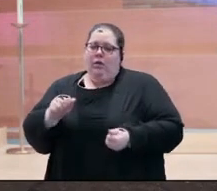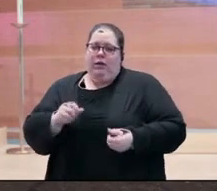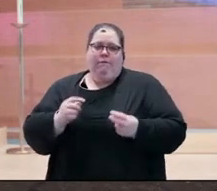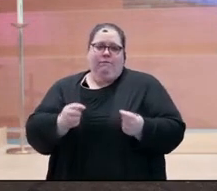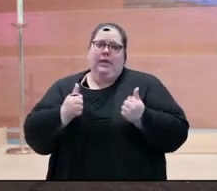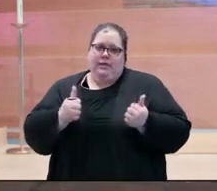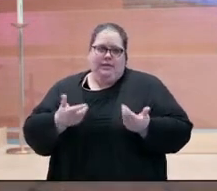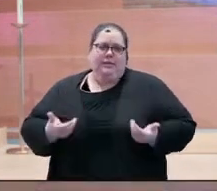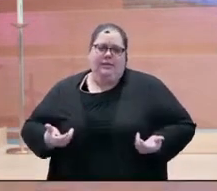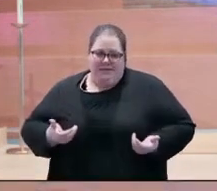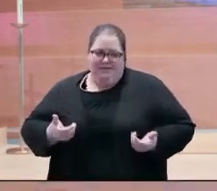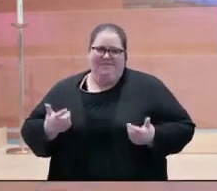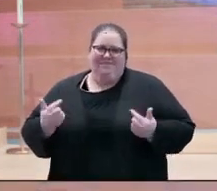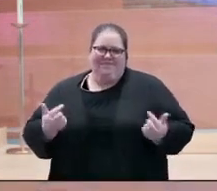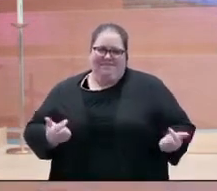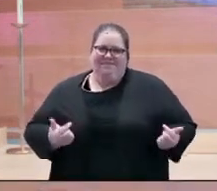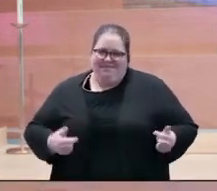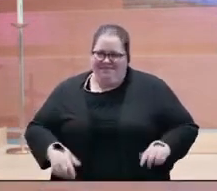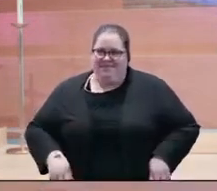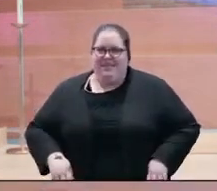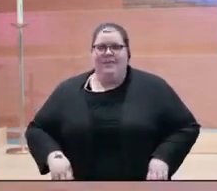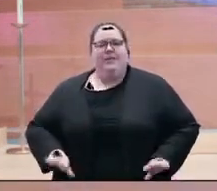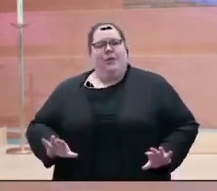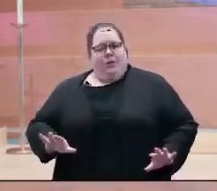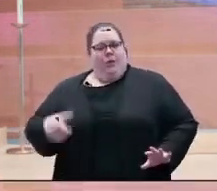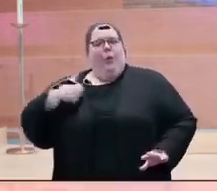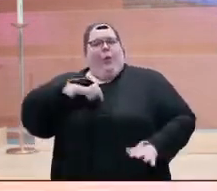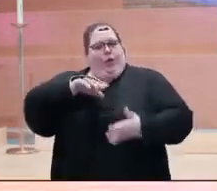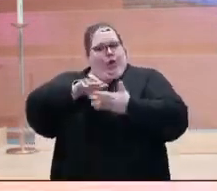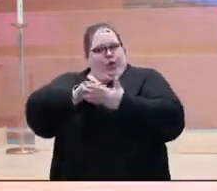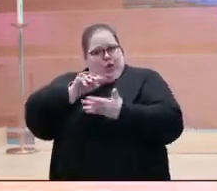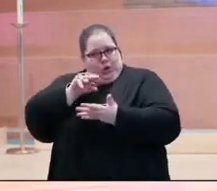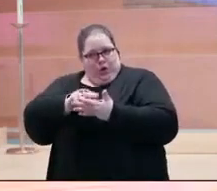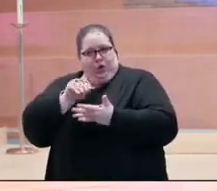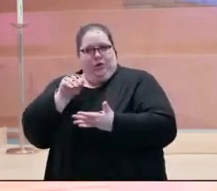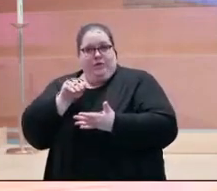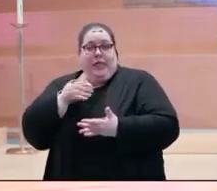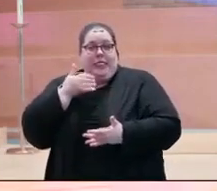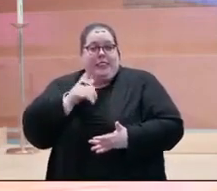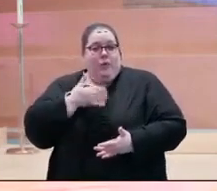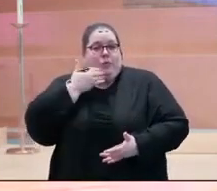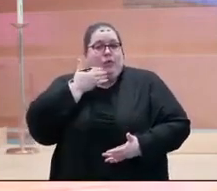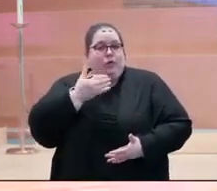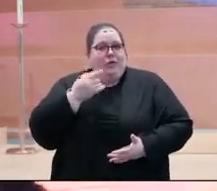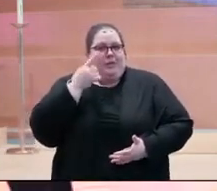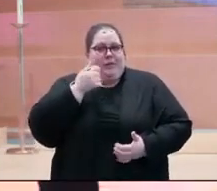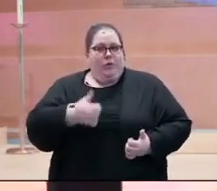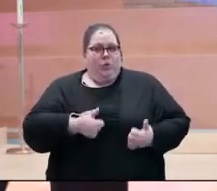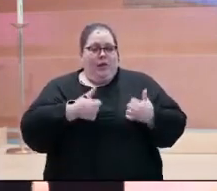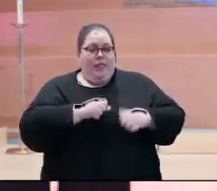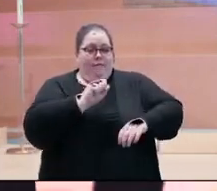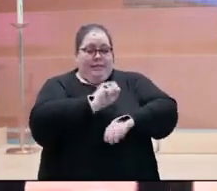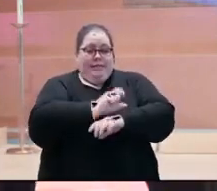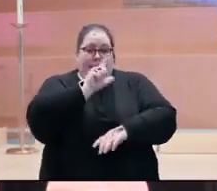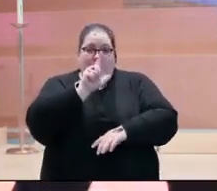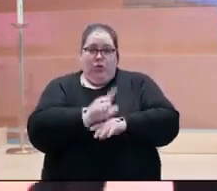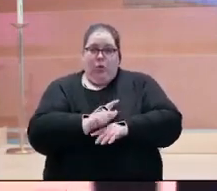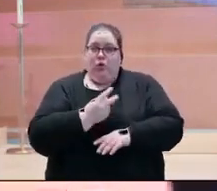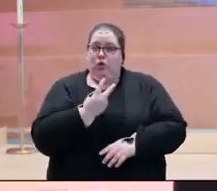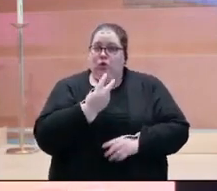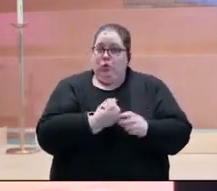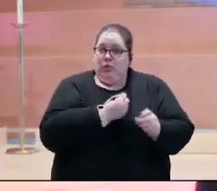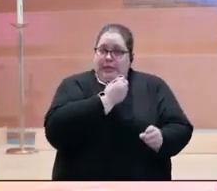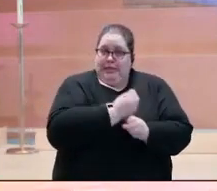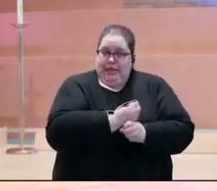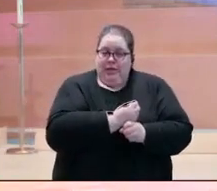So needless to say, we learned from this experience, which is a good thing because we were only in St. Louis for 2 years when we learned that we were coming back